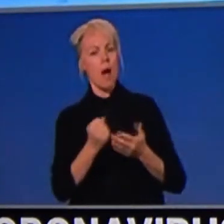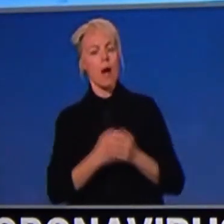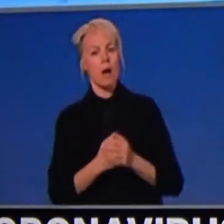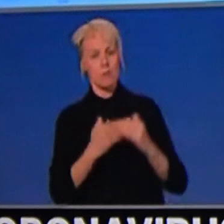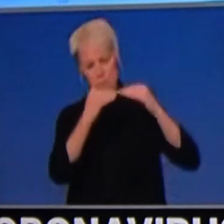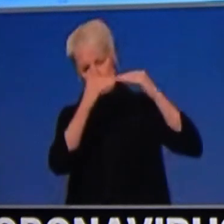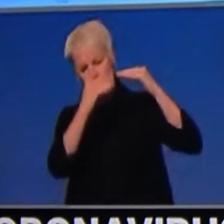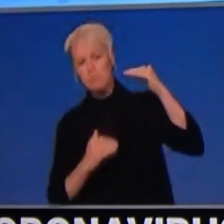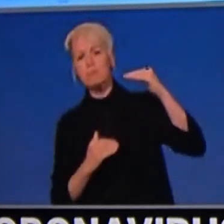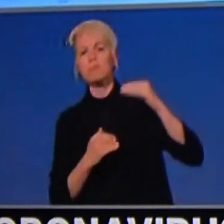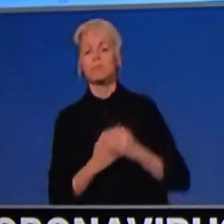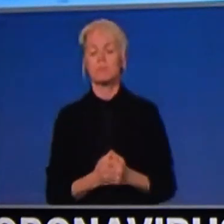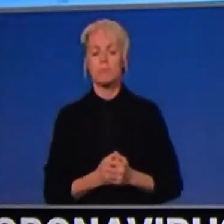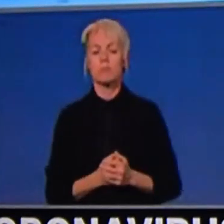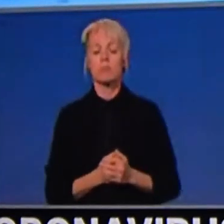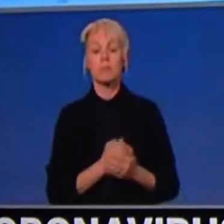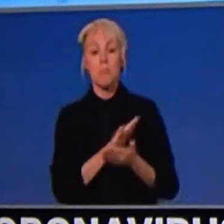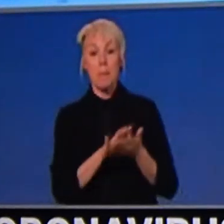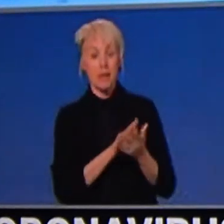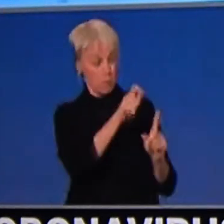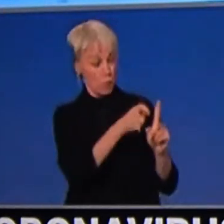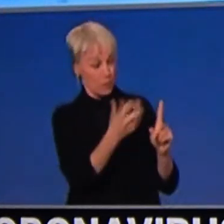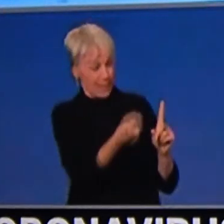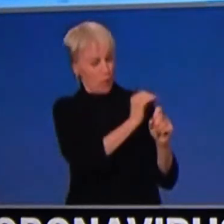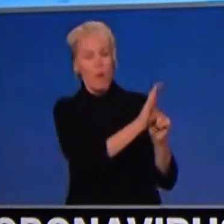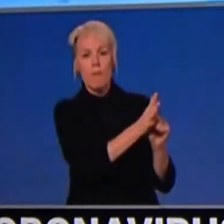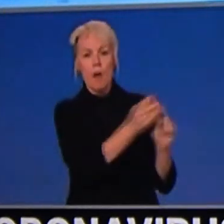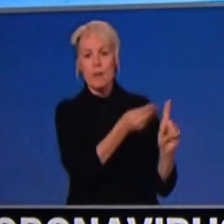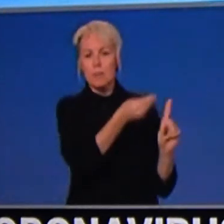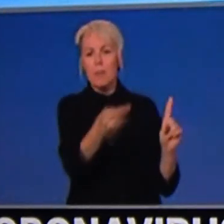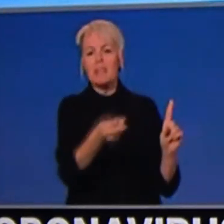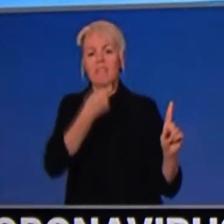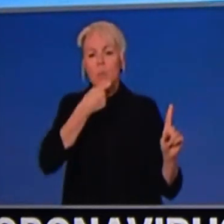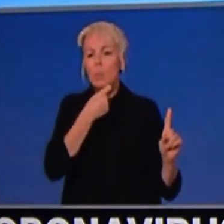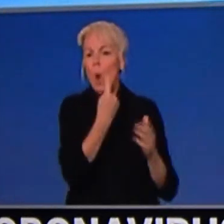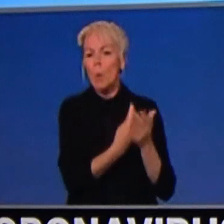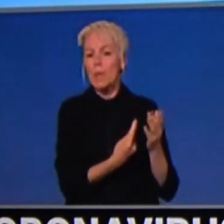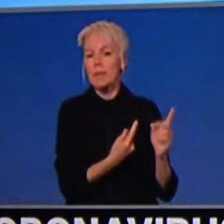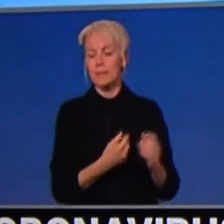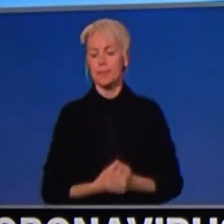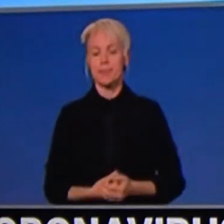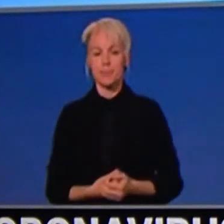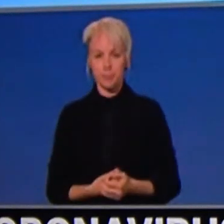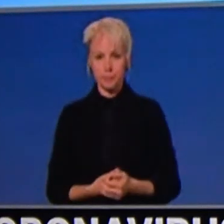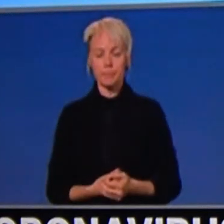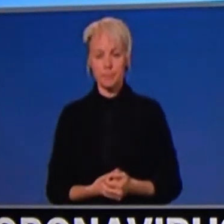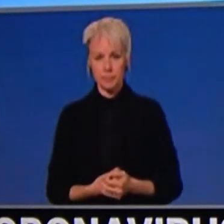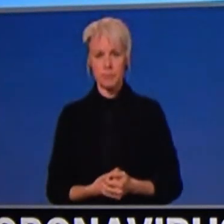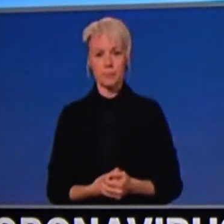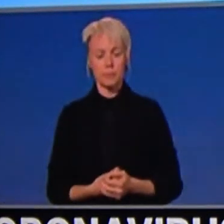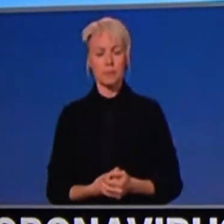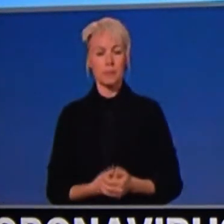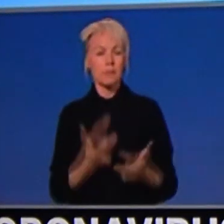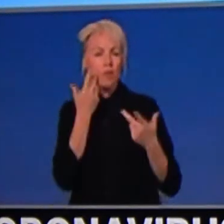below 1, showing that the epidemic is reducing. Next slide. And this is showing Victoria and